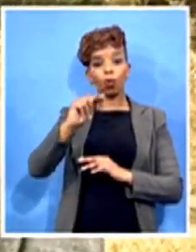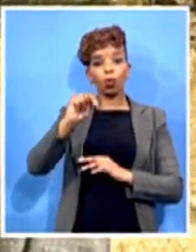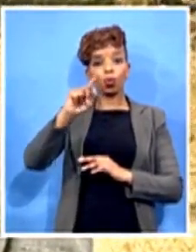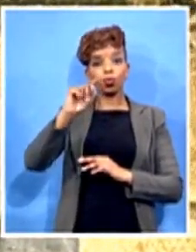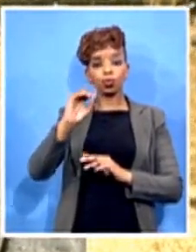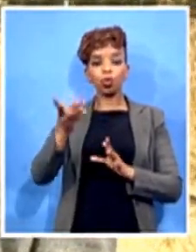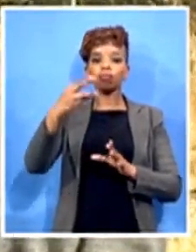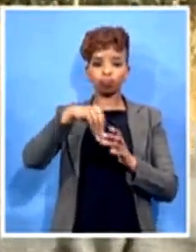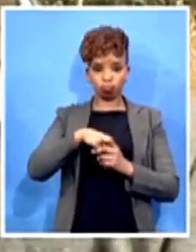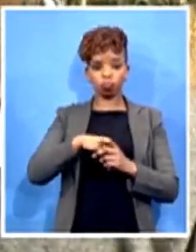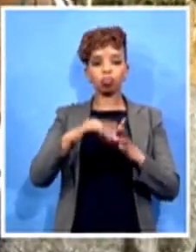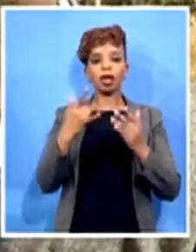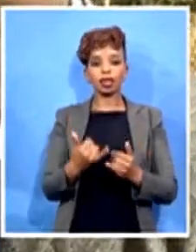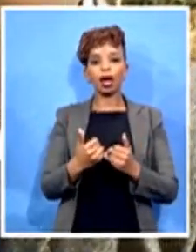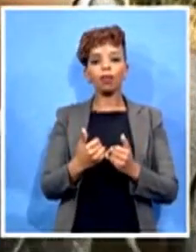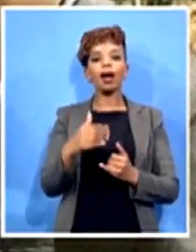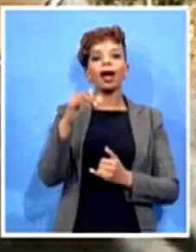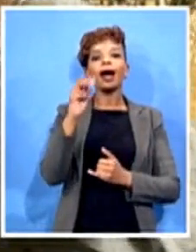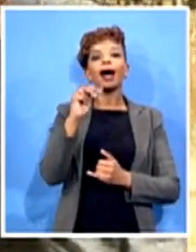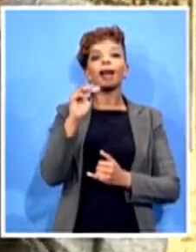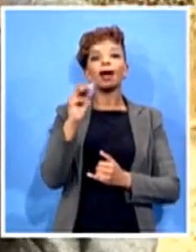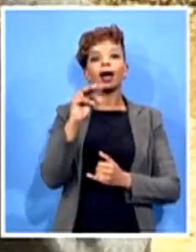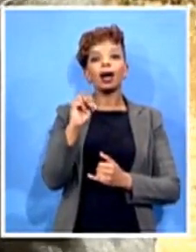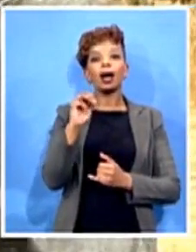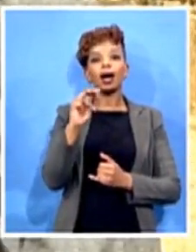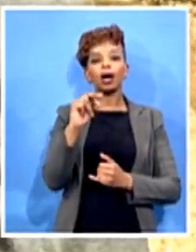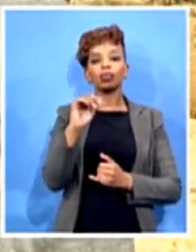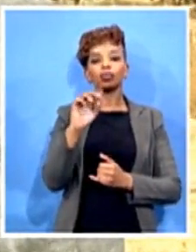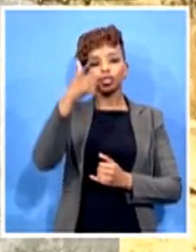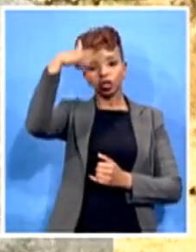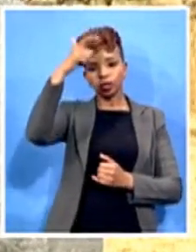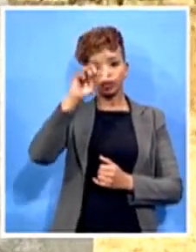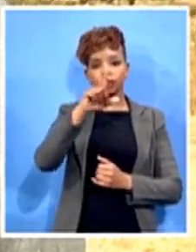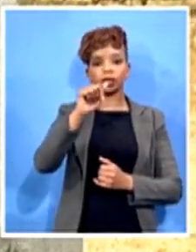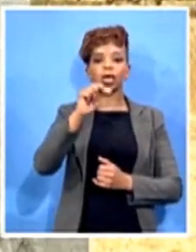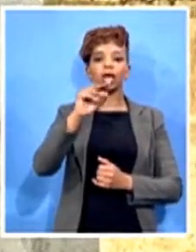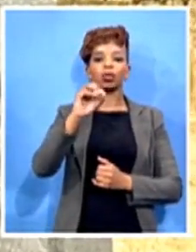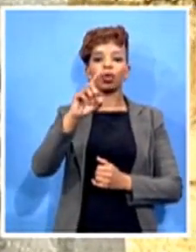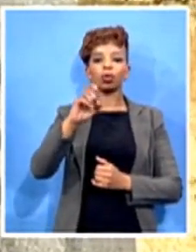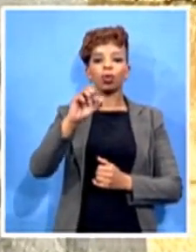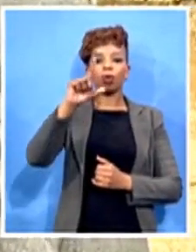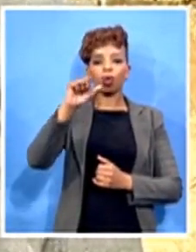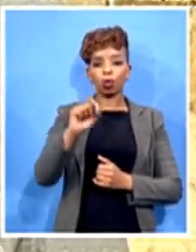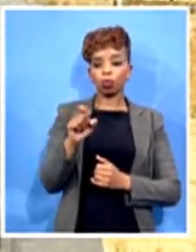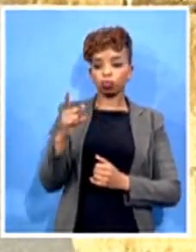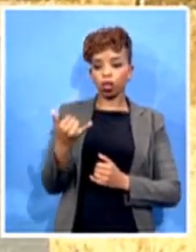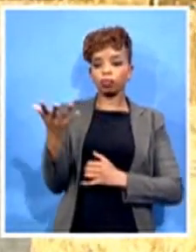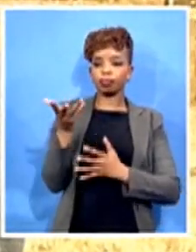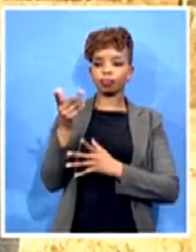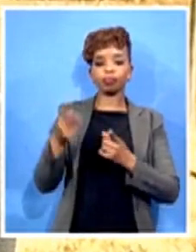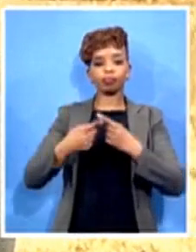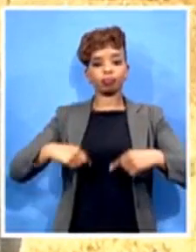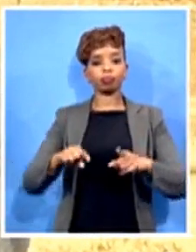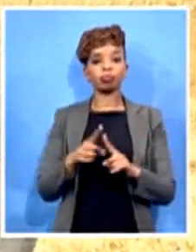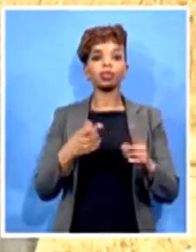Chief Patutlolo Kyali. Mhlekazi, can you just maybe briefly explain to us, because we are told that there was